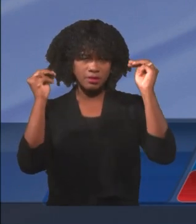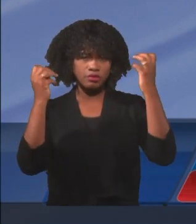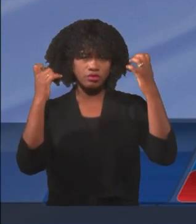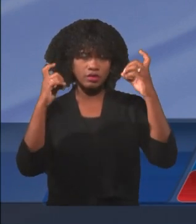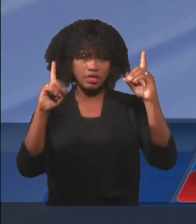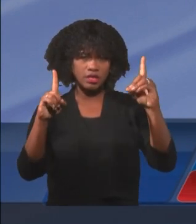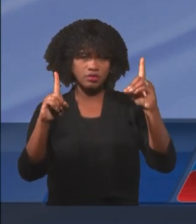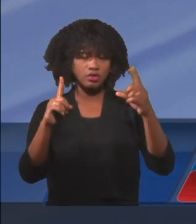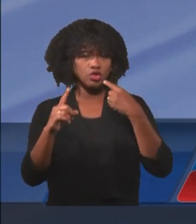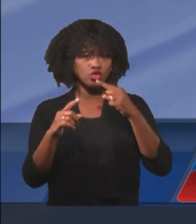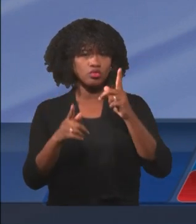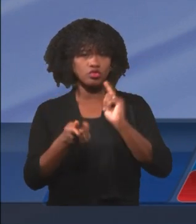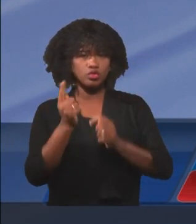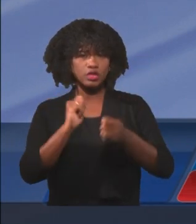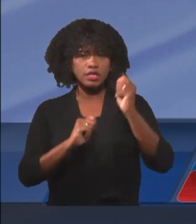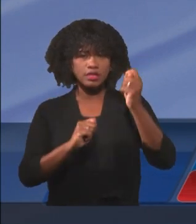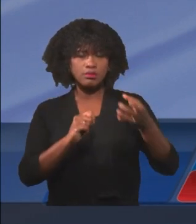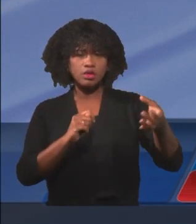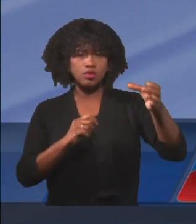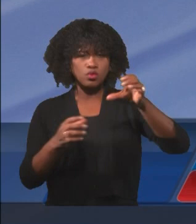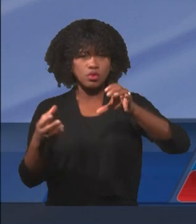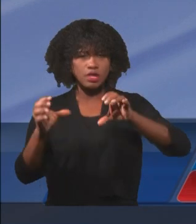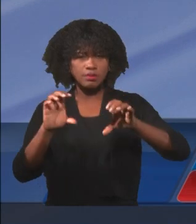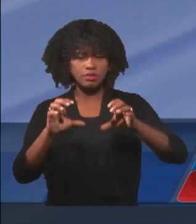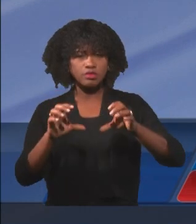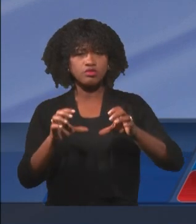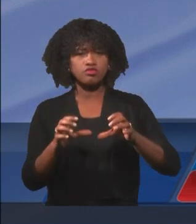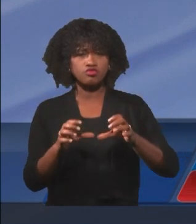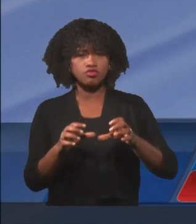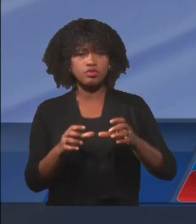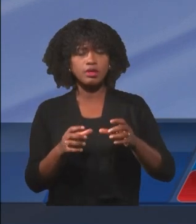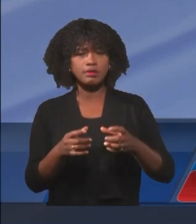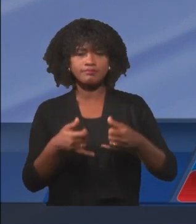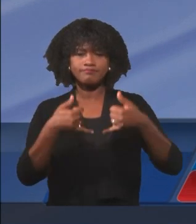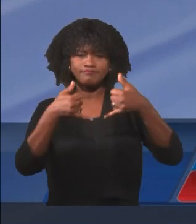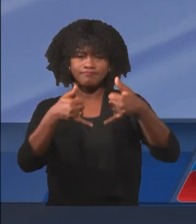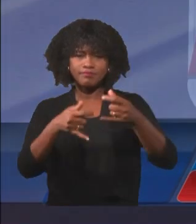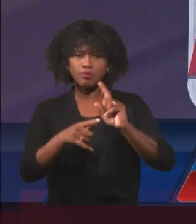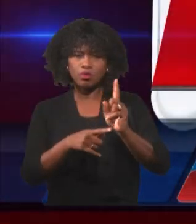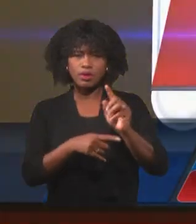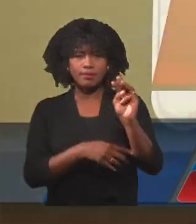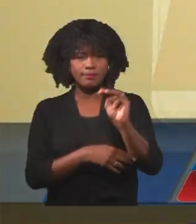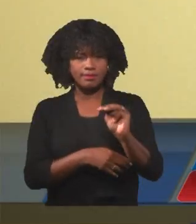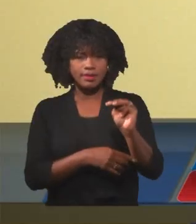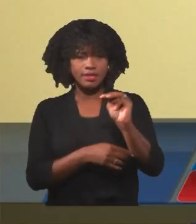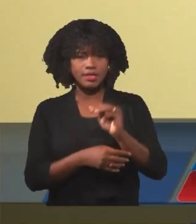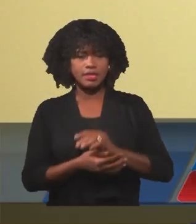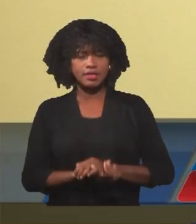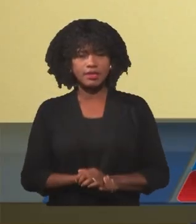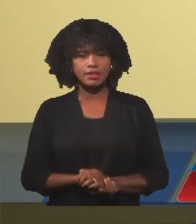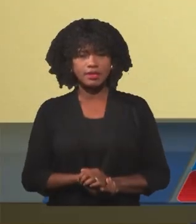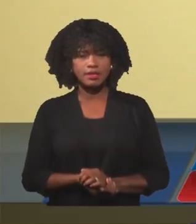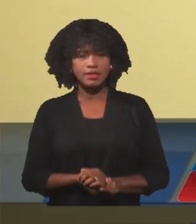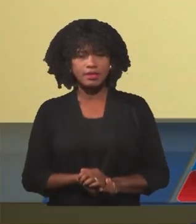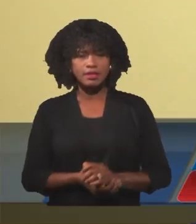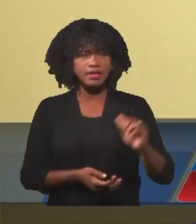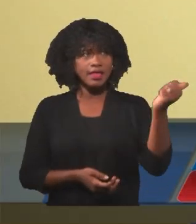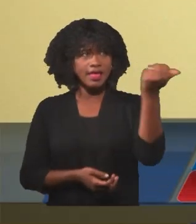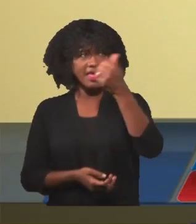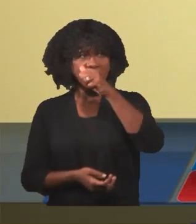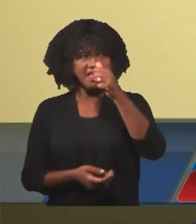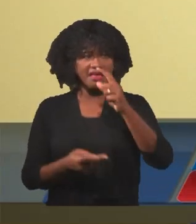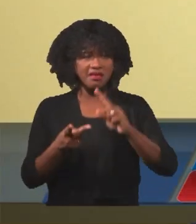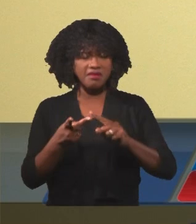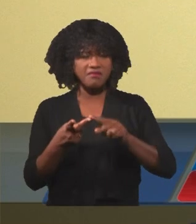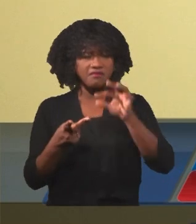Trinidad and Tobago Chemistry Olympiad Prize-giving ceremony on Monday. More in this report. From the air we breathe to the food we